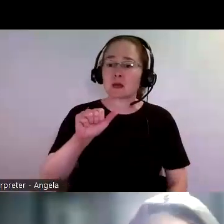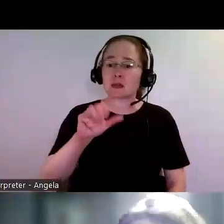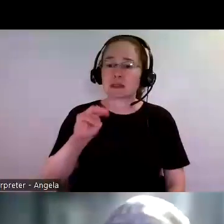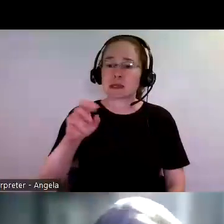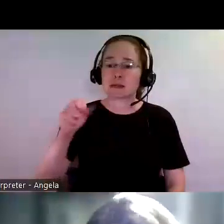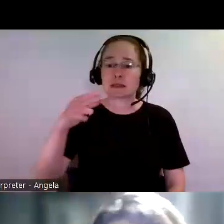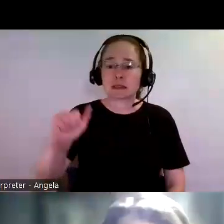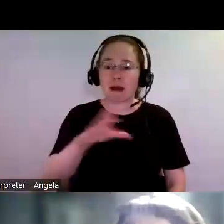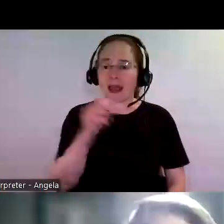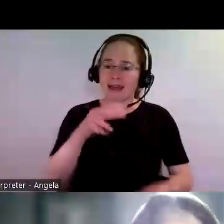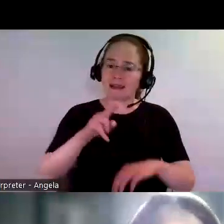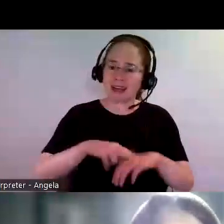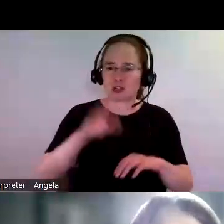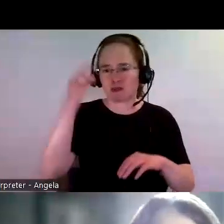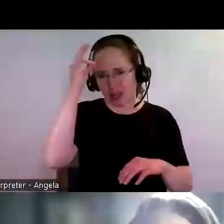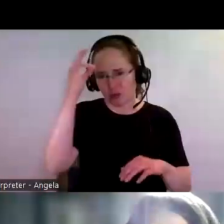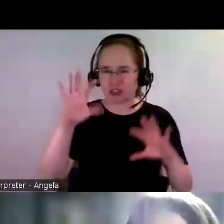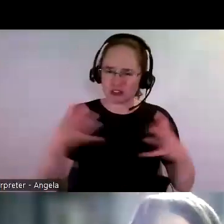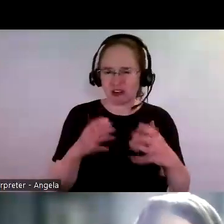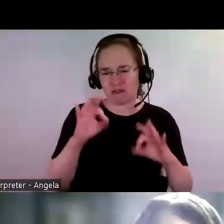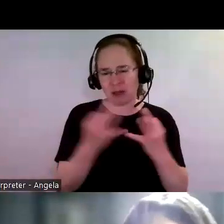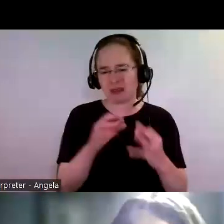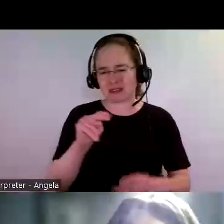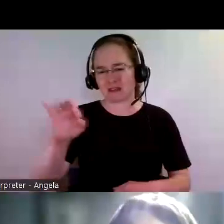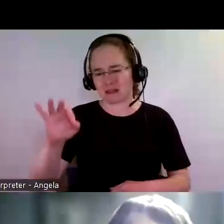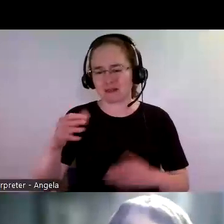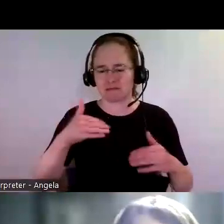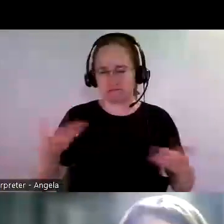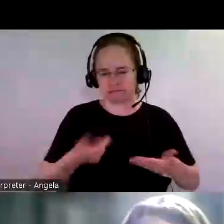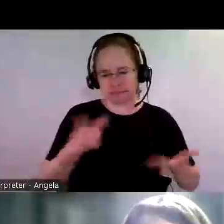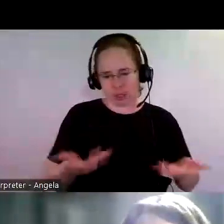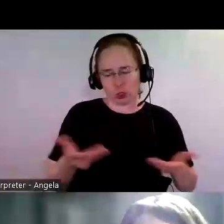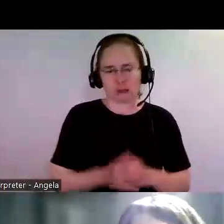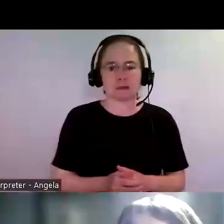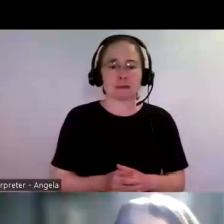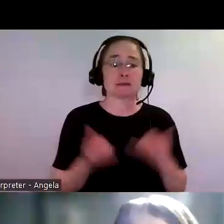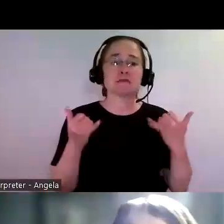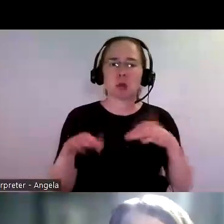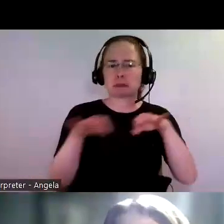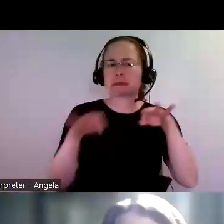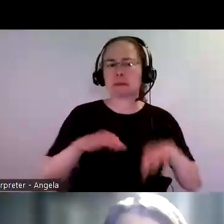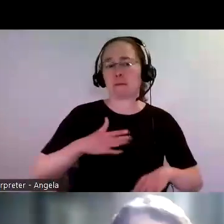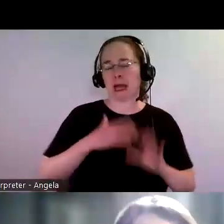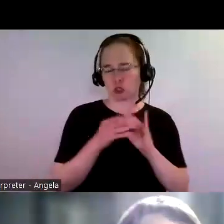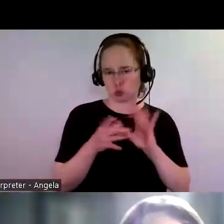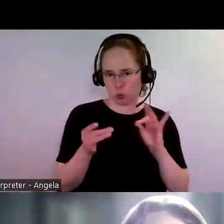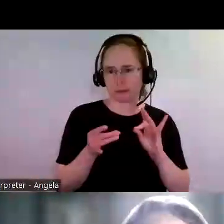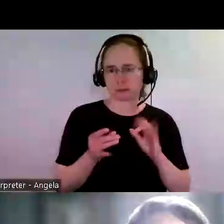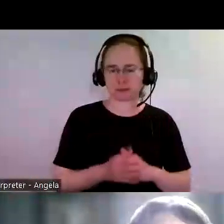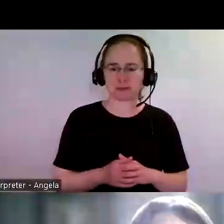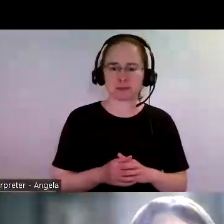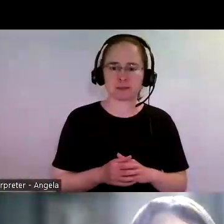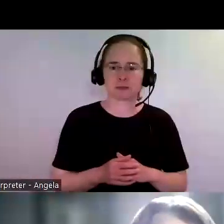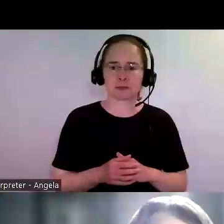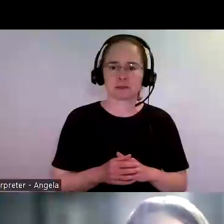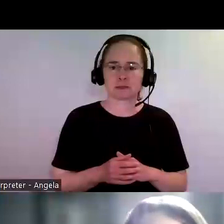National Federation of Families for having me here. So I am going to share a bit about my story as well.